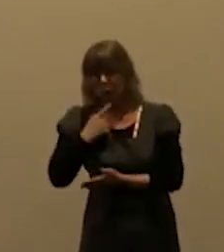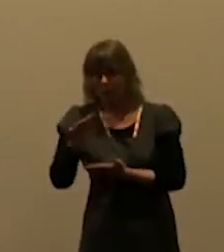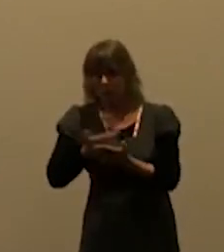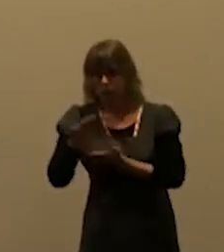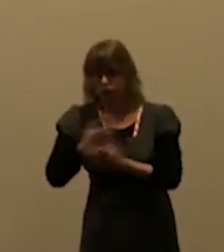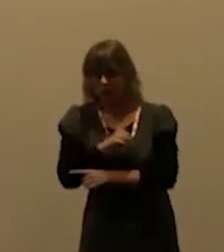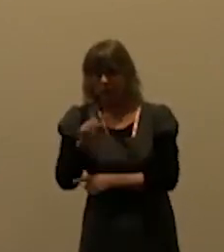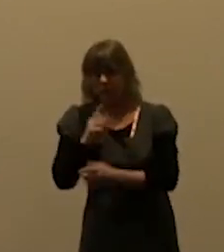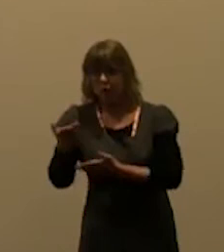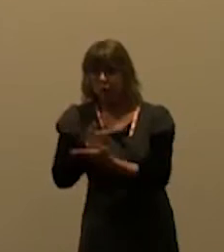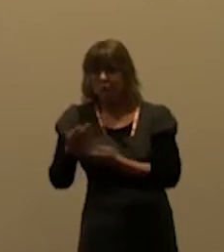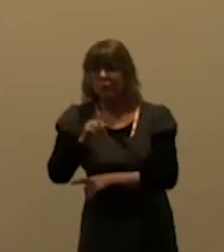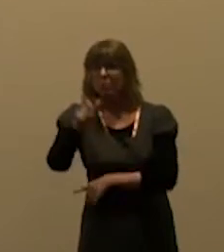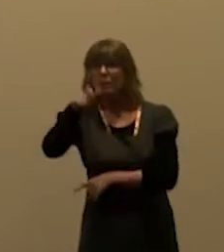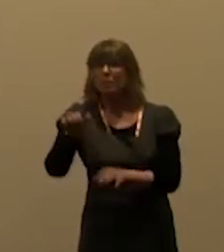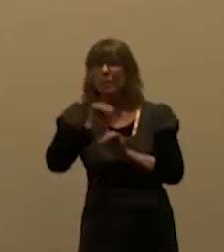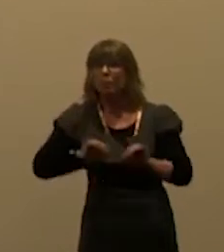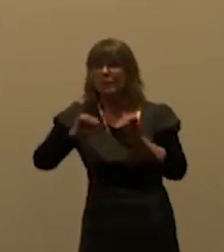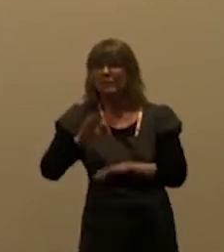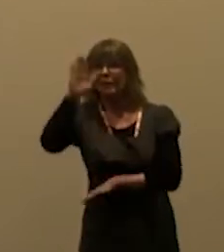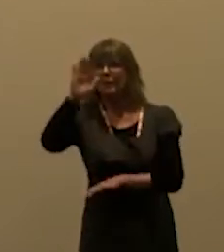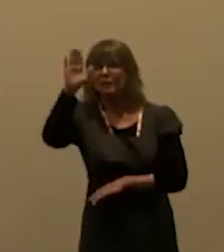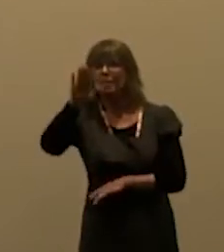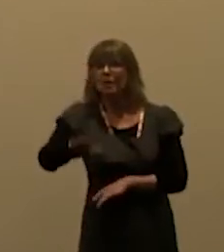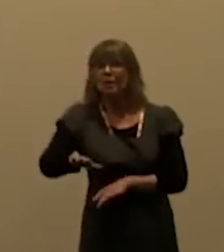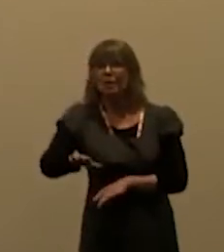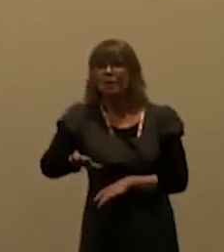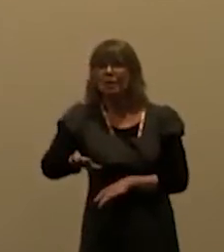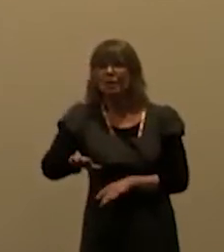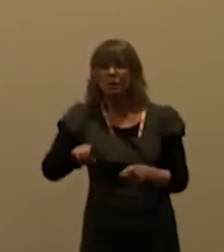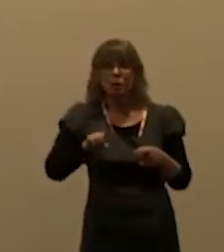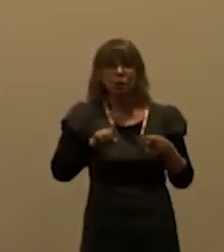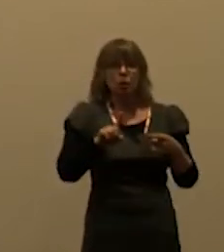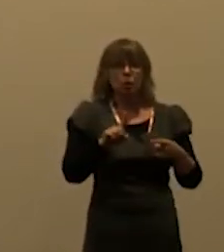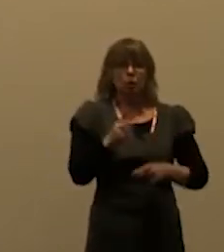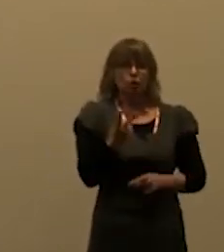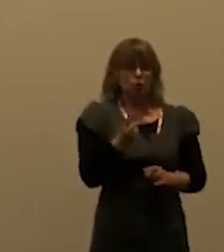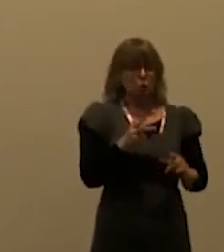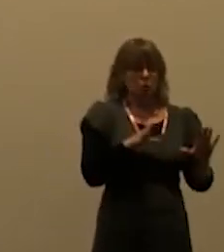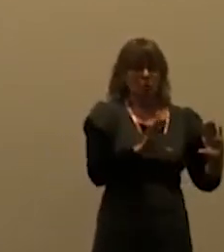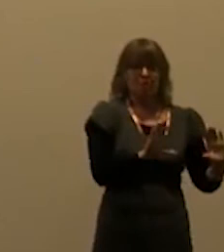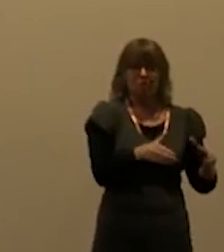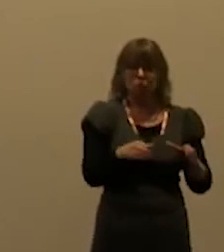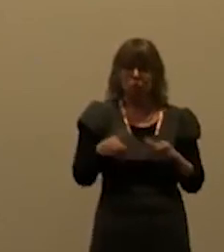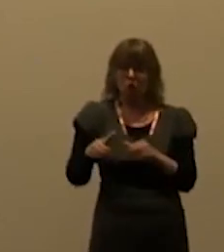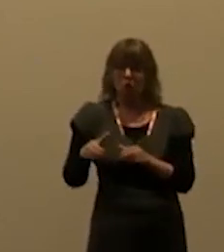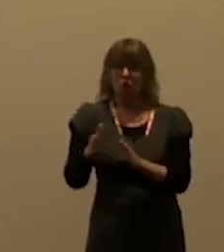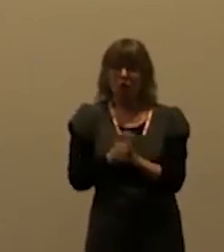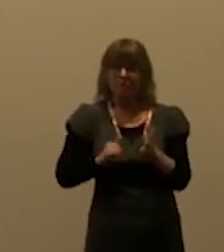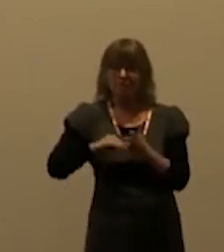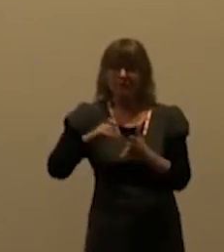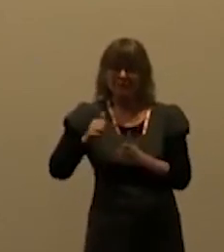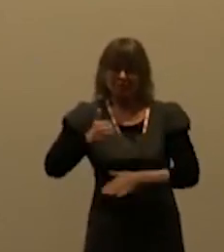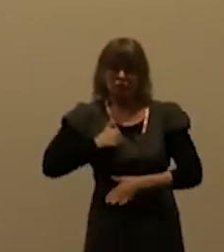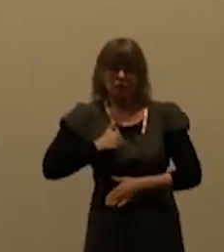thinking. Sorry, you've been waiting forever. Apologies. That's fine. So, two of the modules that are using the DSC that are